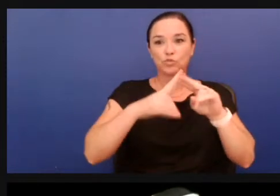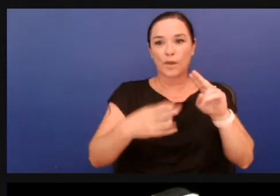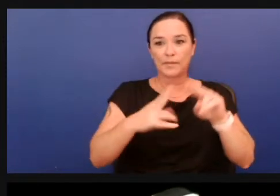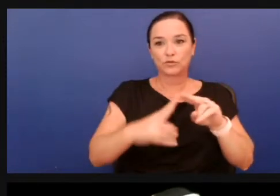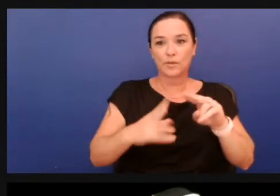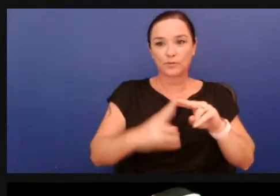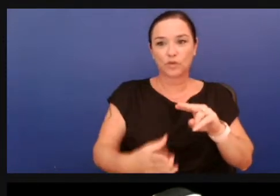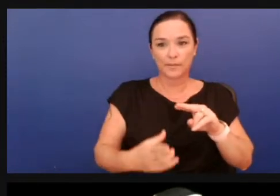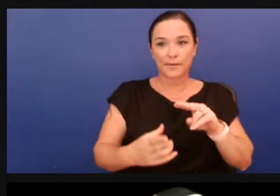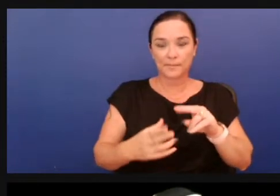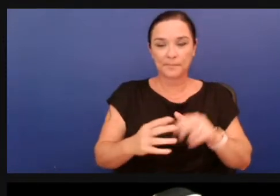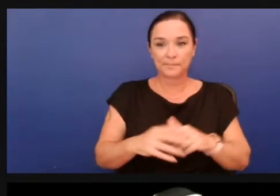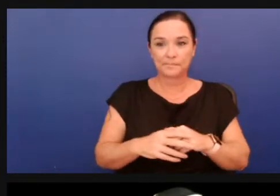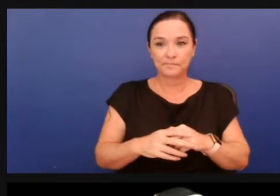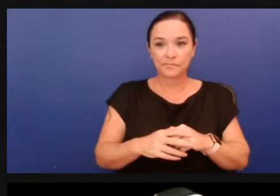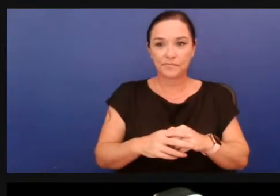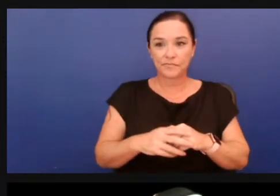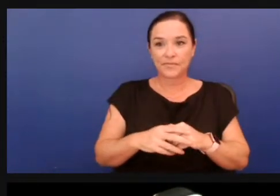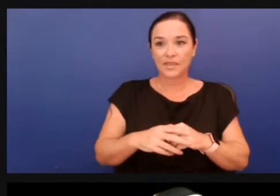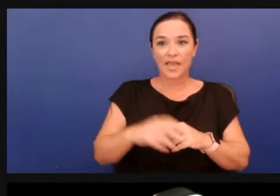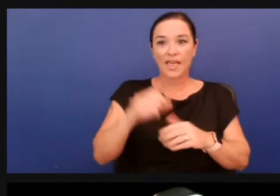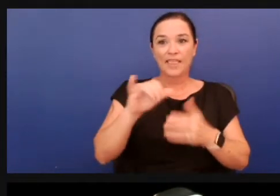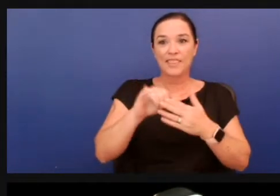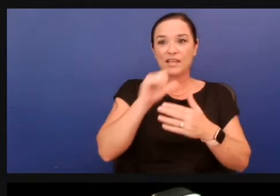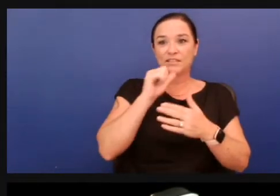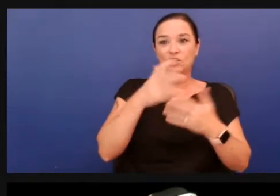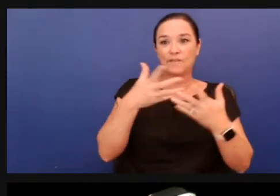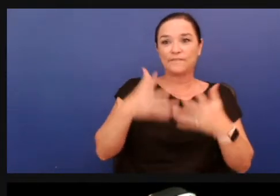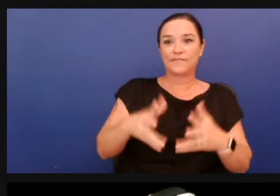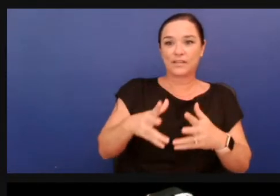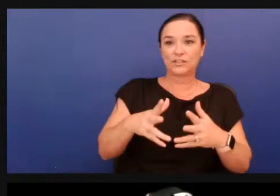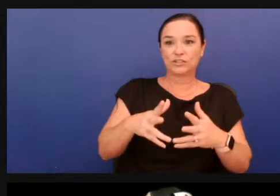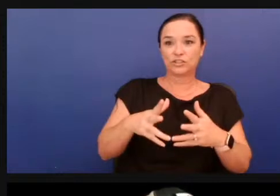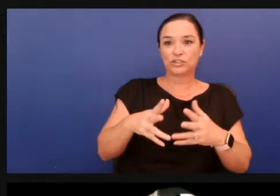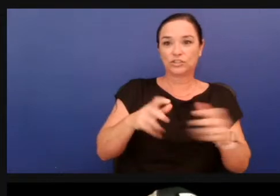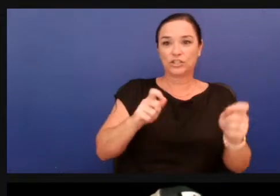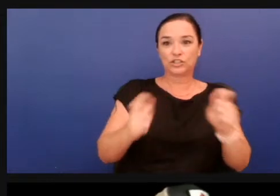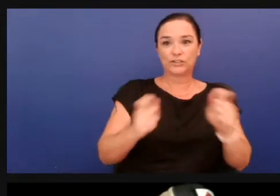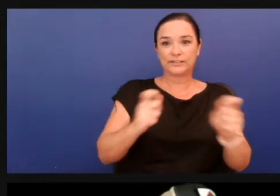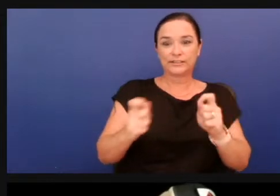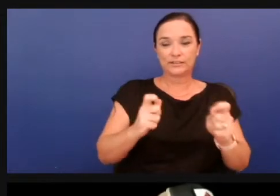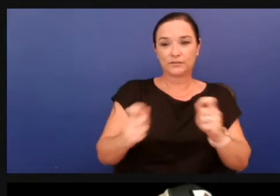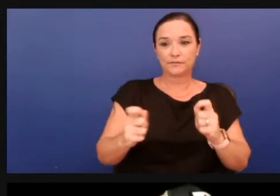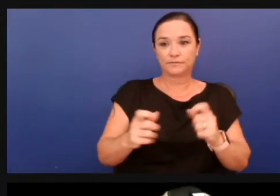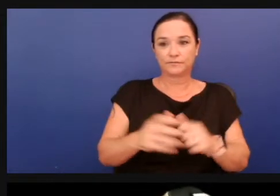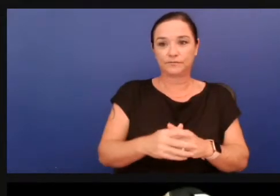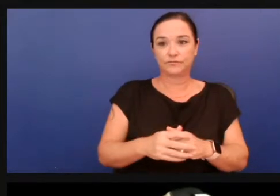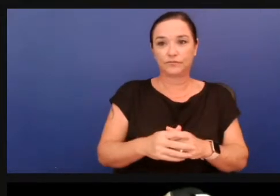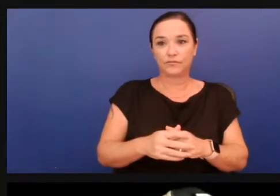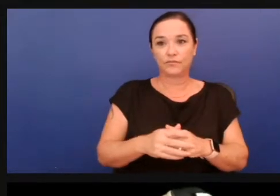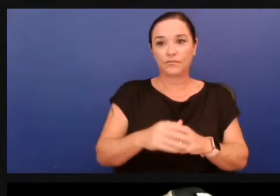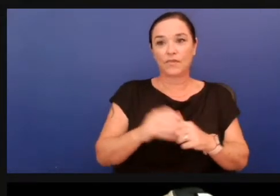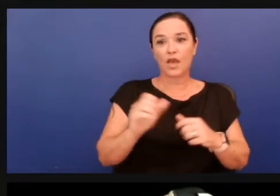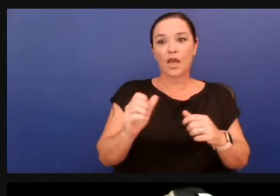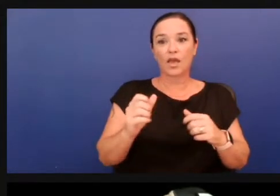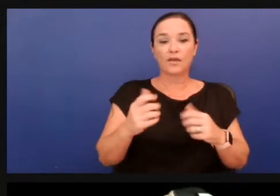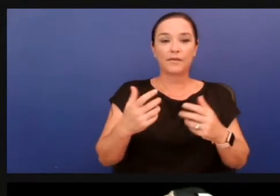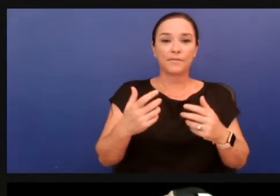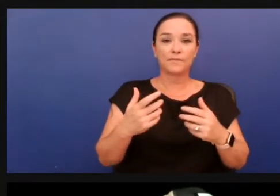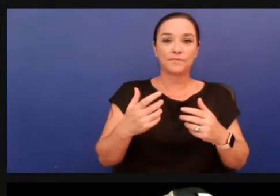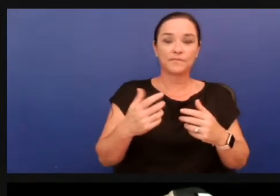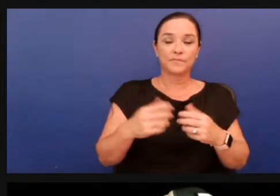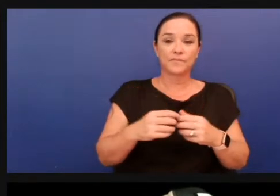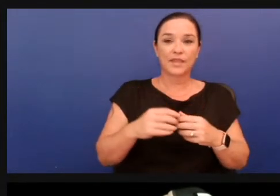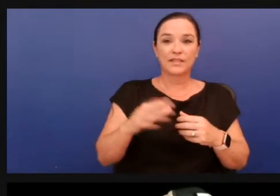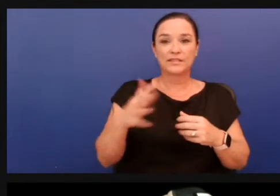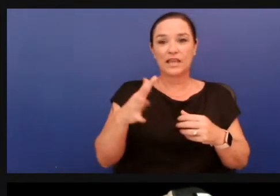but still dropping. This has not finished adjusting over here to the east yet, right? And otherwise, kind of similar. But